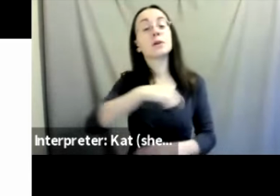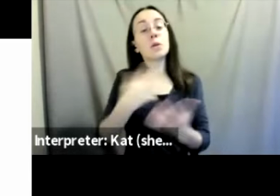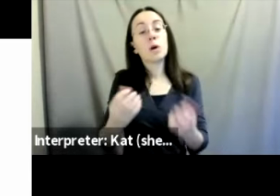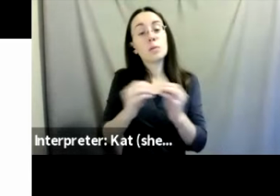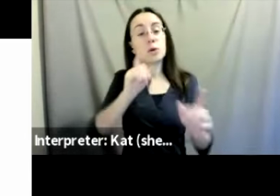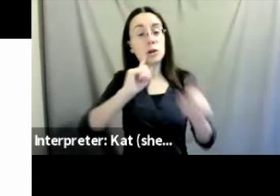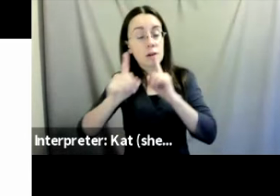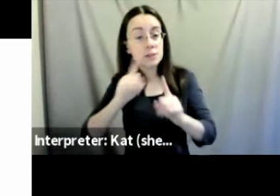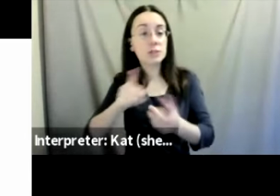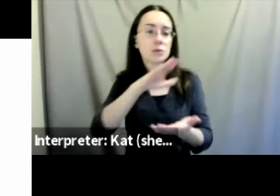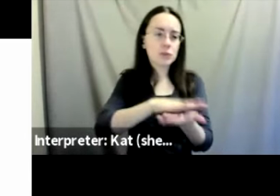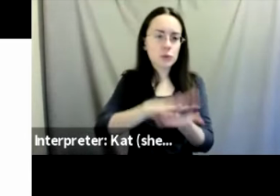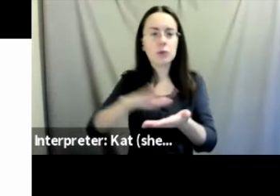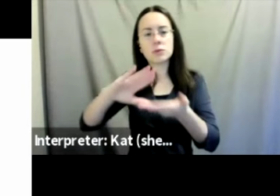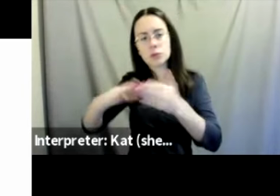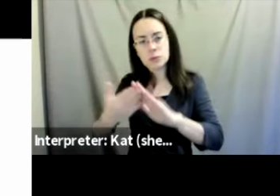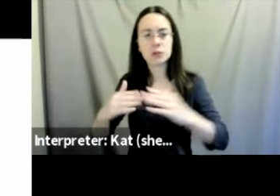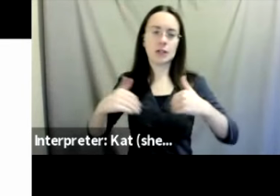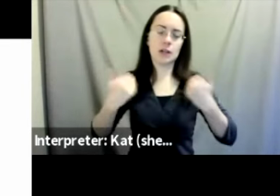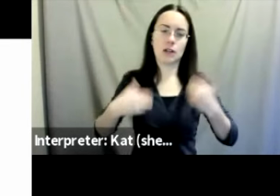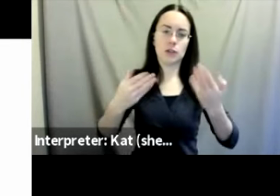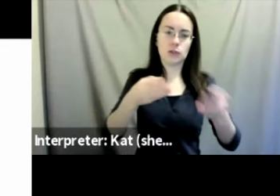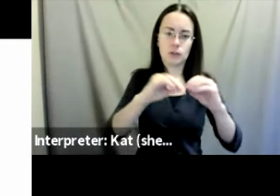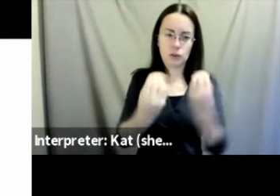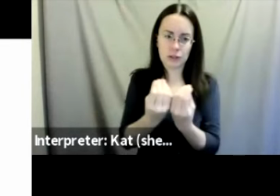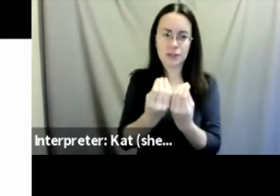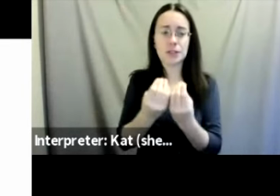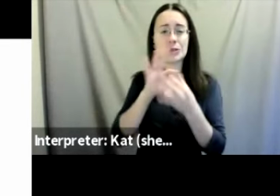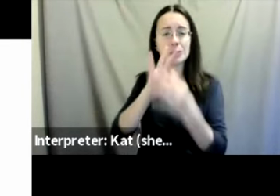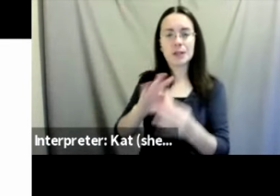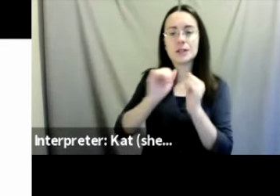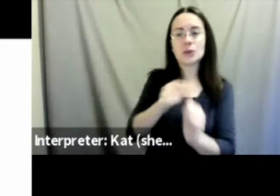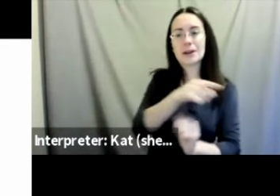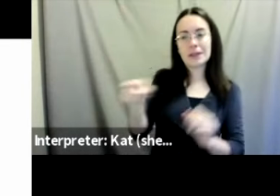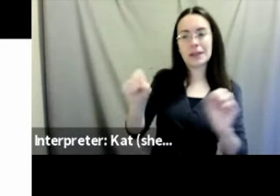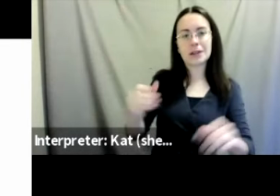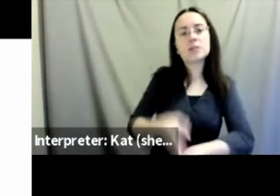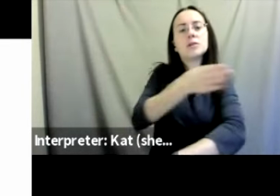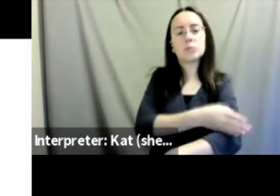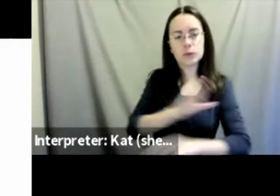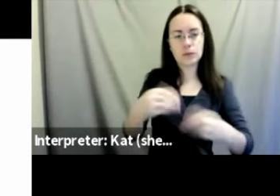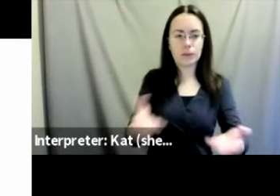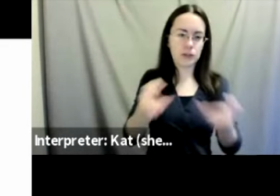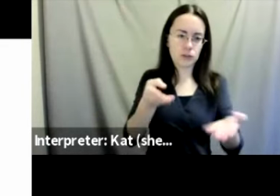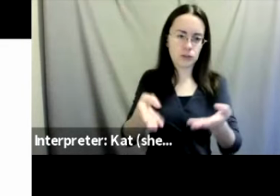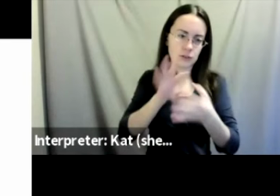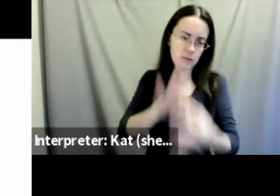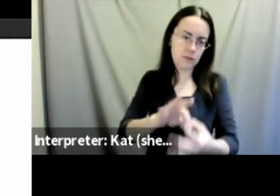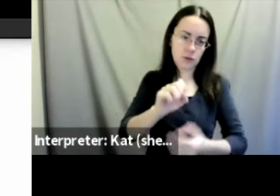needs related to providing information about available sexual health resources. We are also